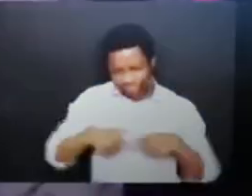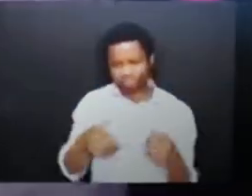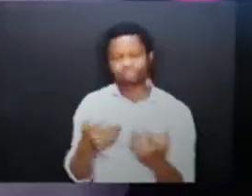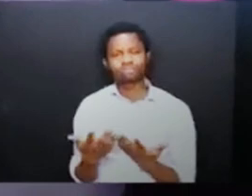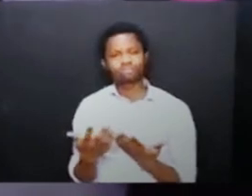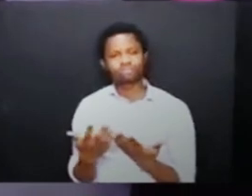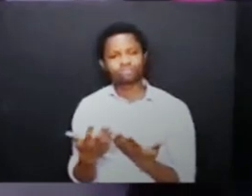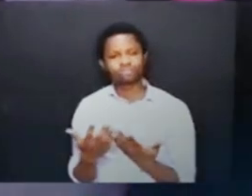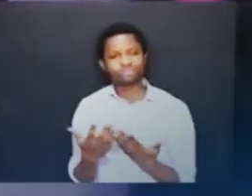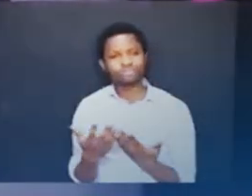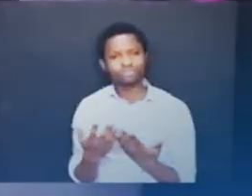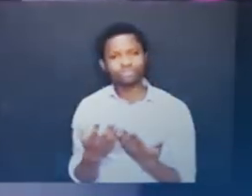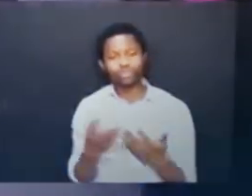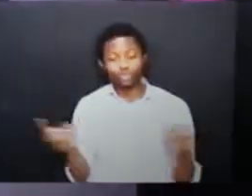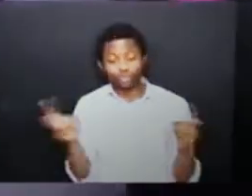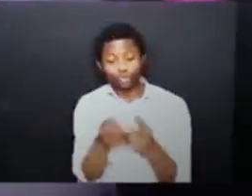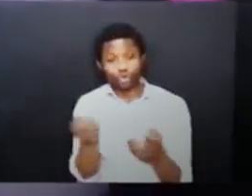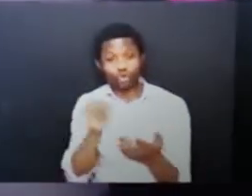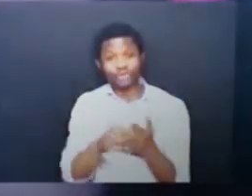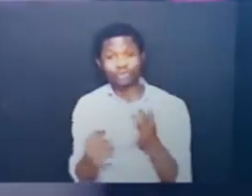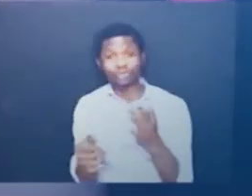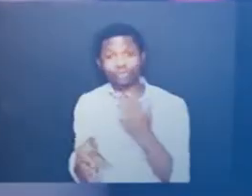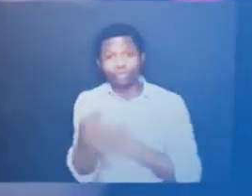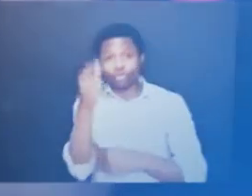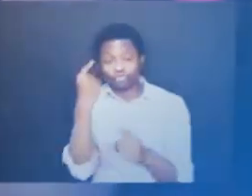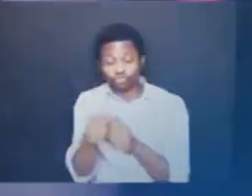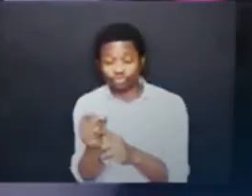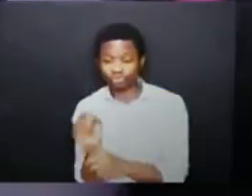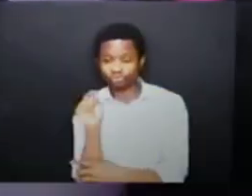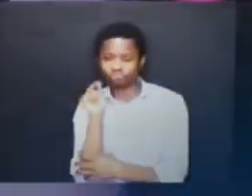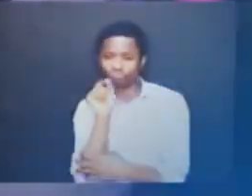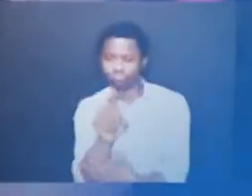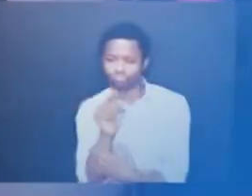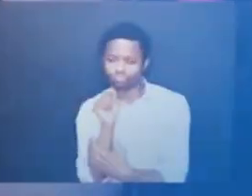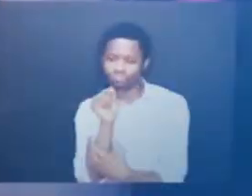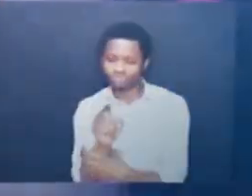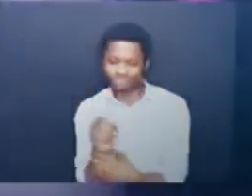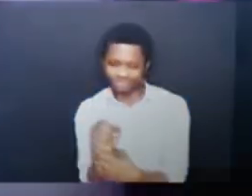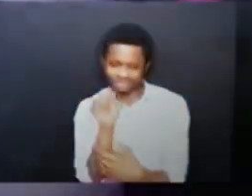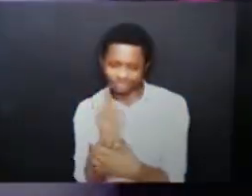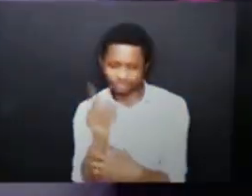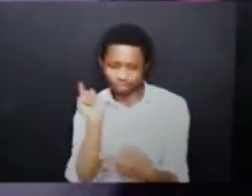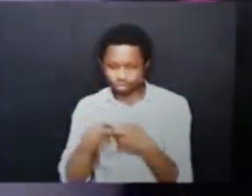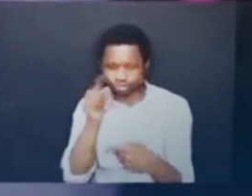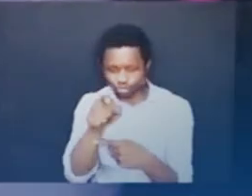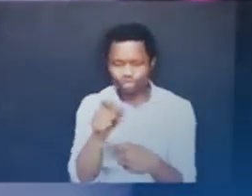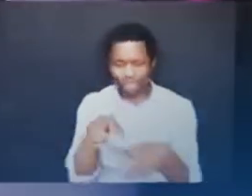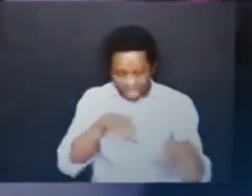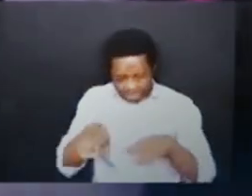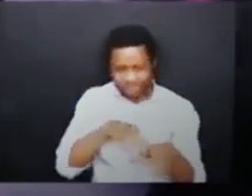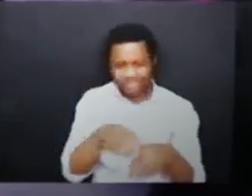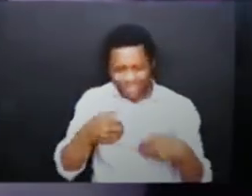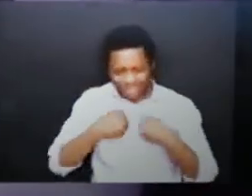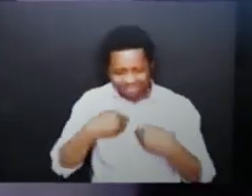when this word of God comes to you, it is active and there's life in it. So